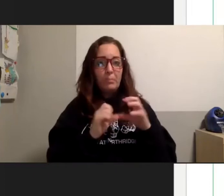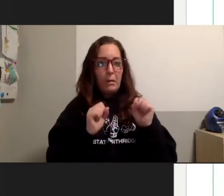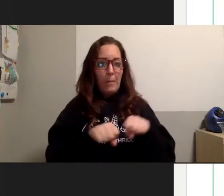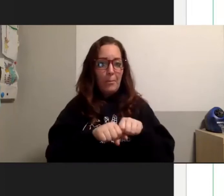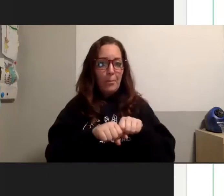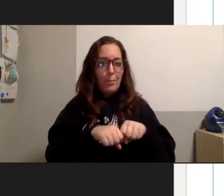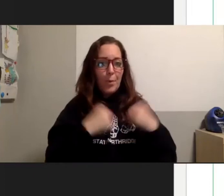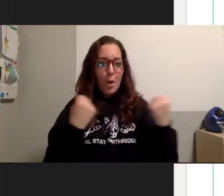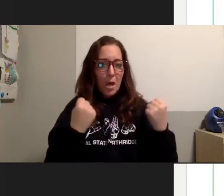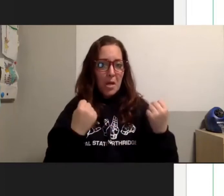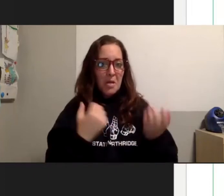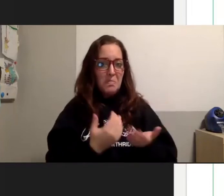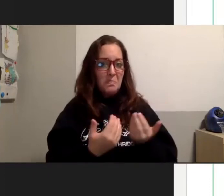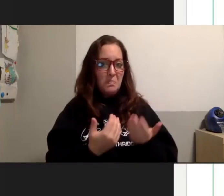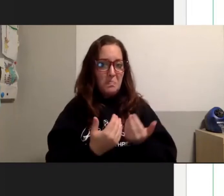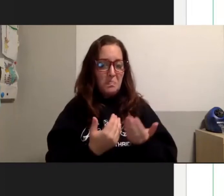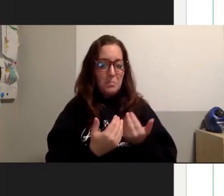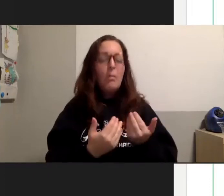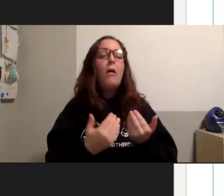breaks open